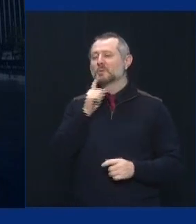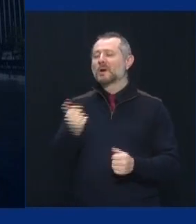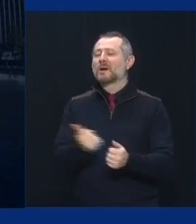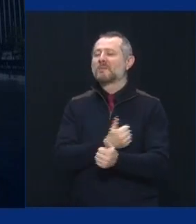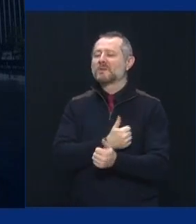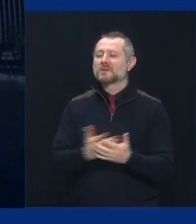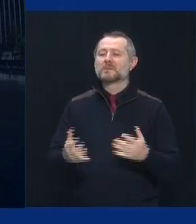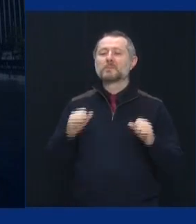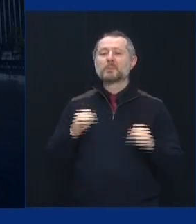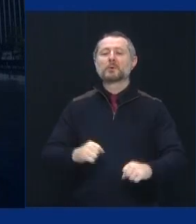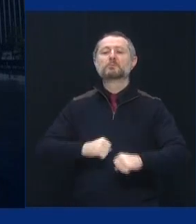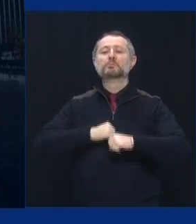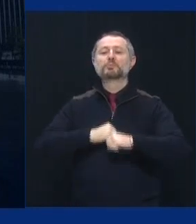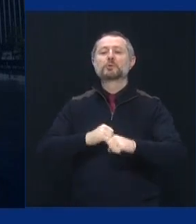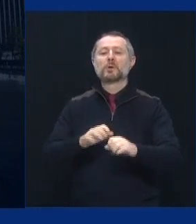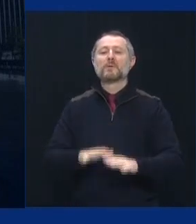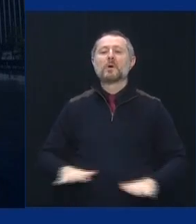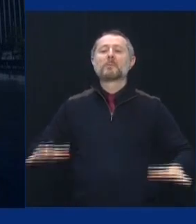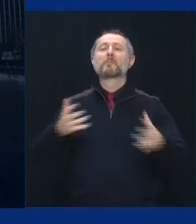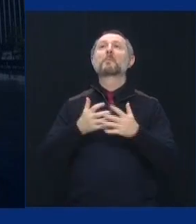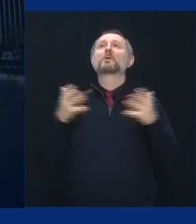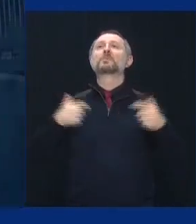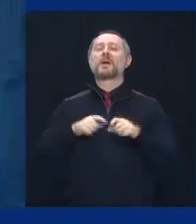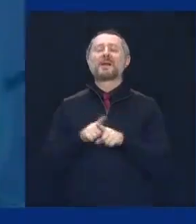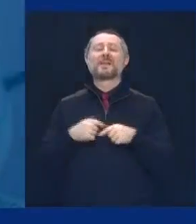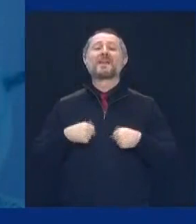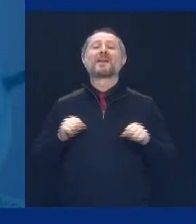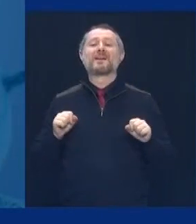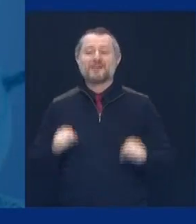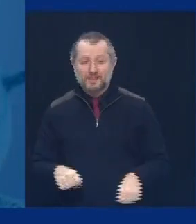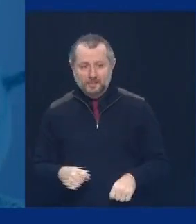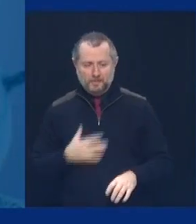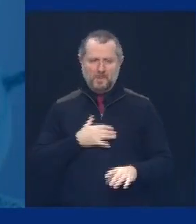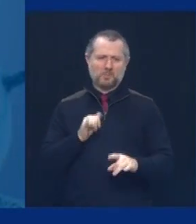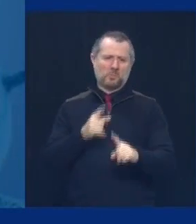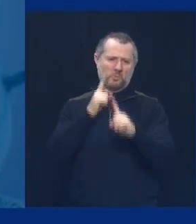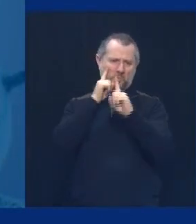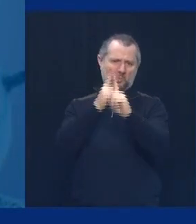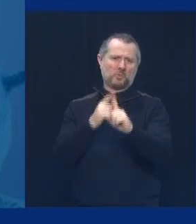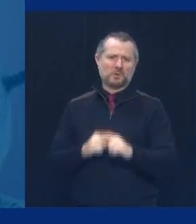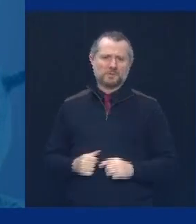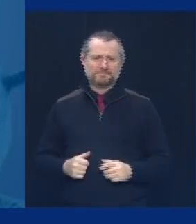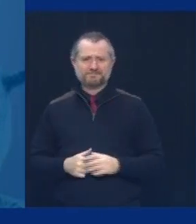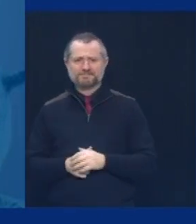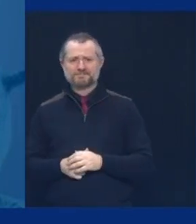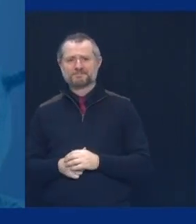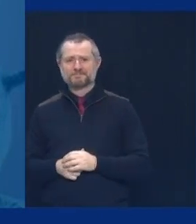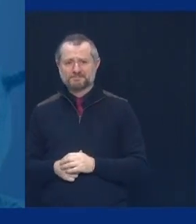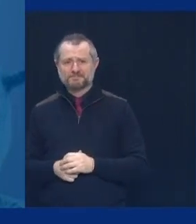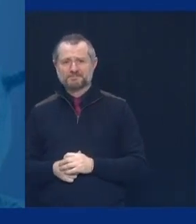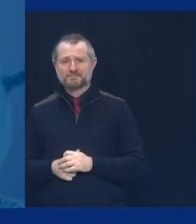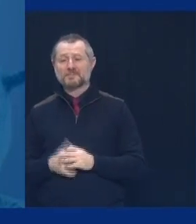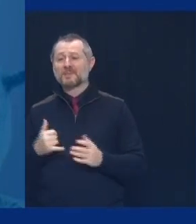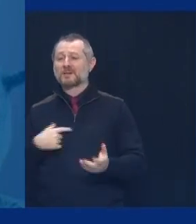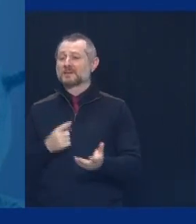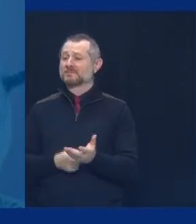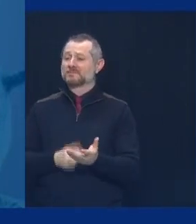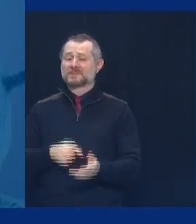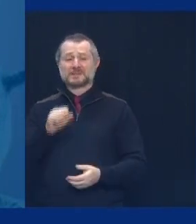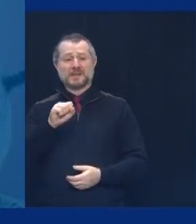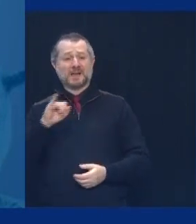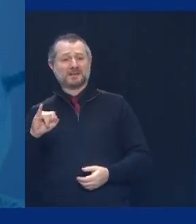protect every life that we can. And that's the goal of all of us going through this. Staten